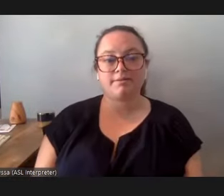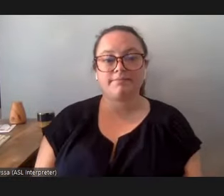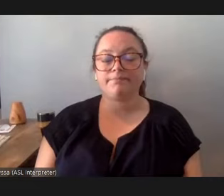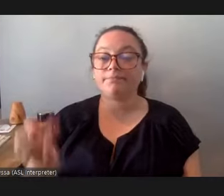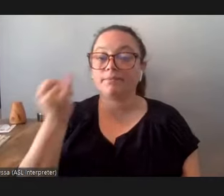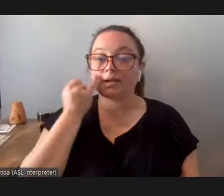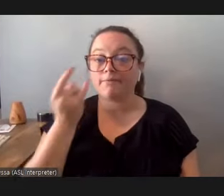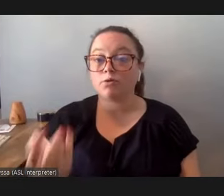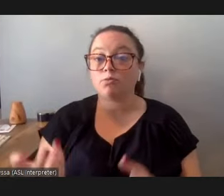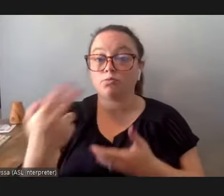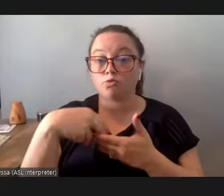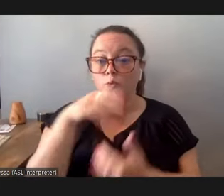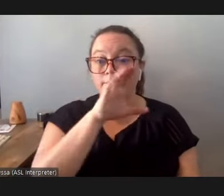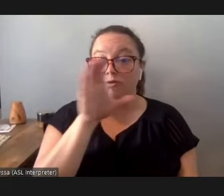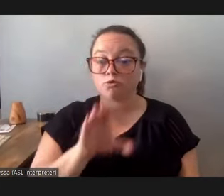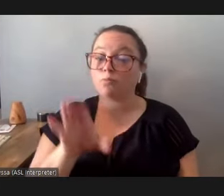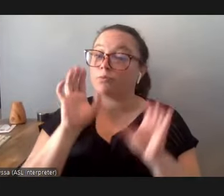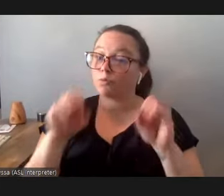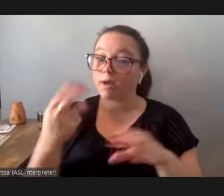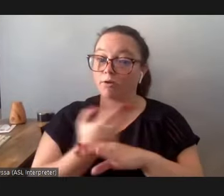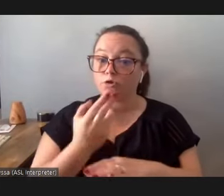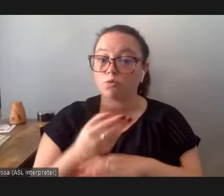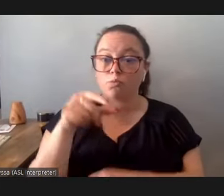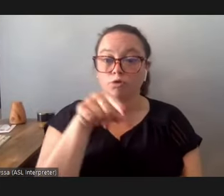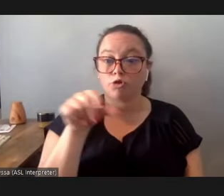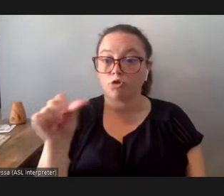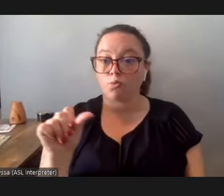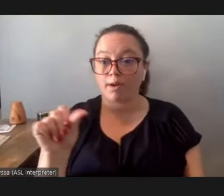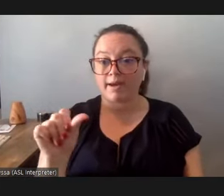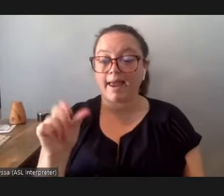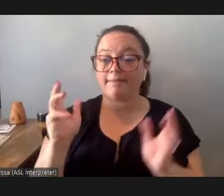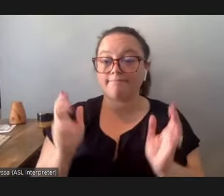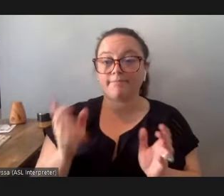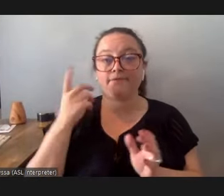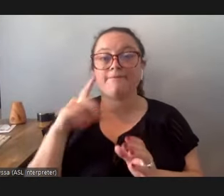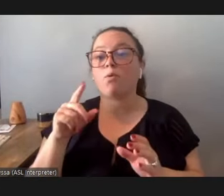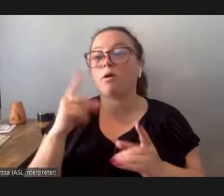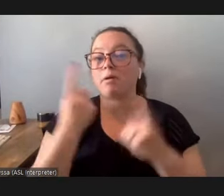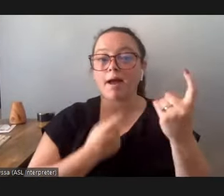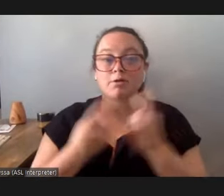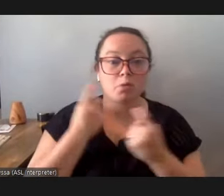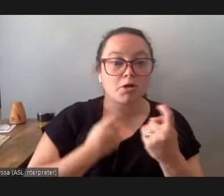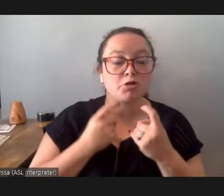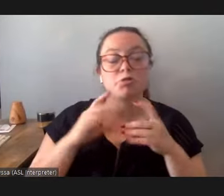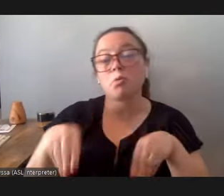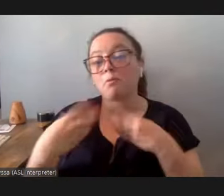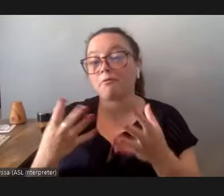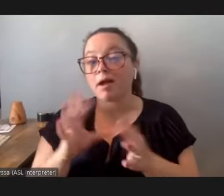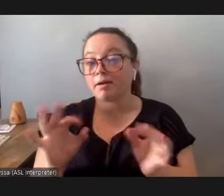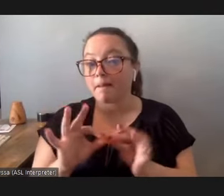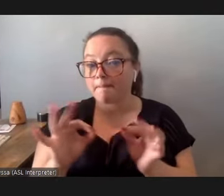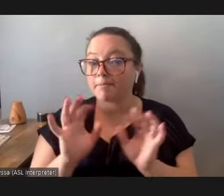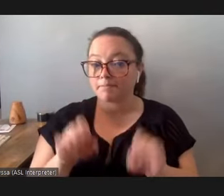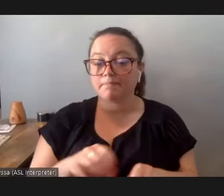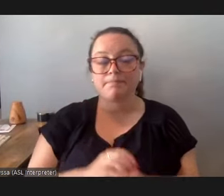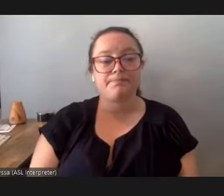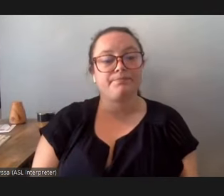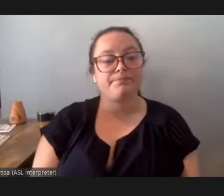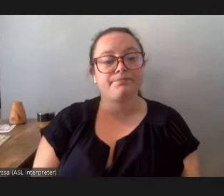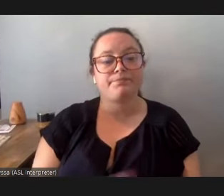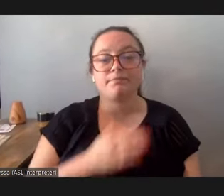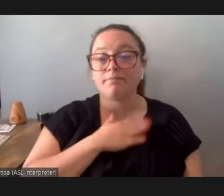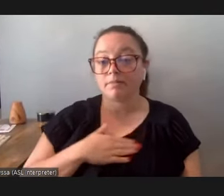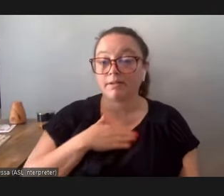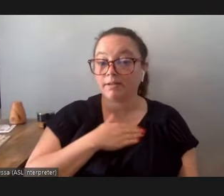the Zoom may also use the Q&A function throughout today's webinar to ask questions or provide comments. Please note that